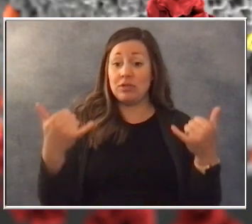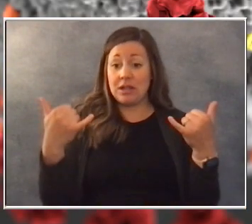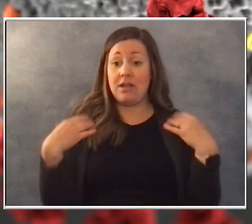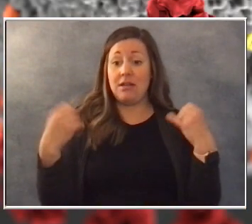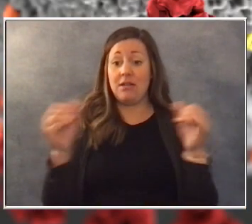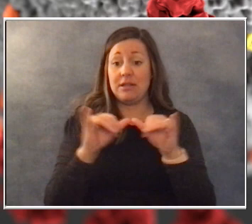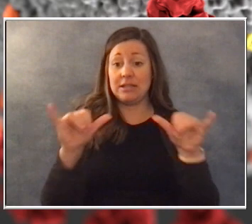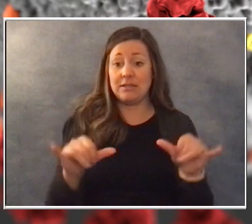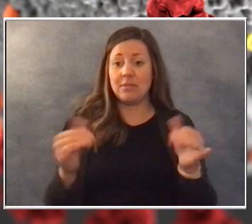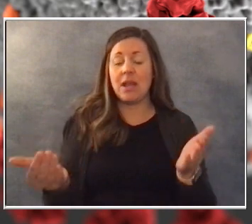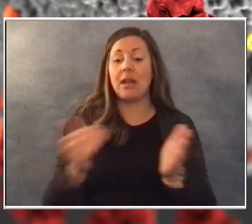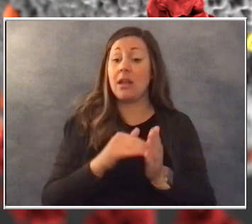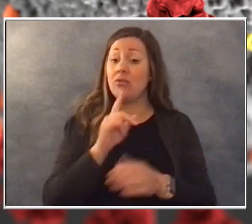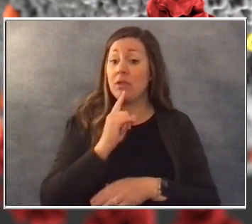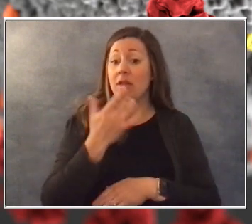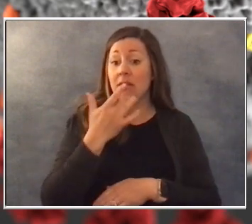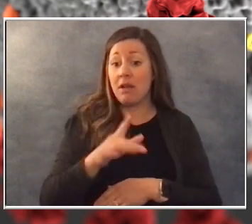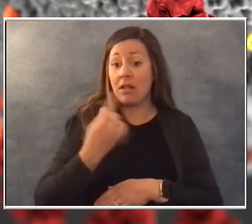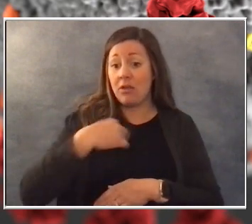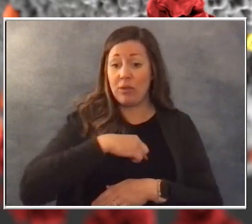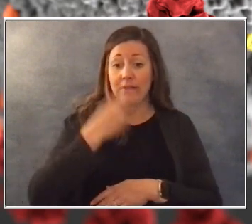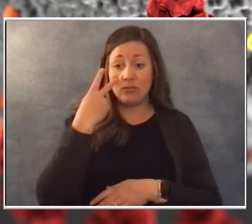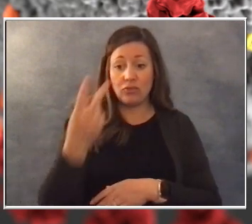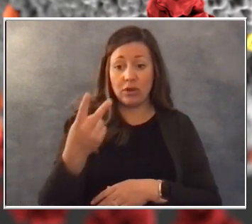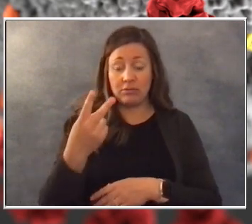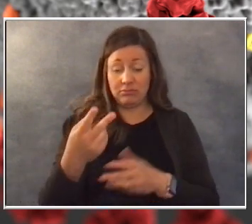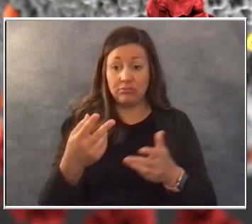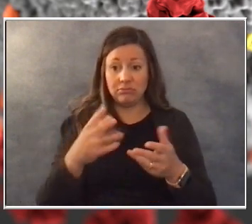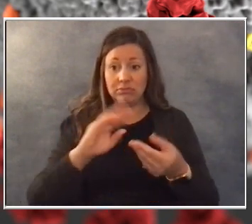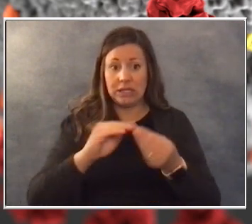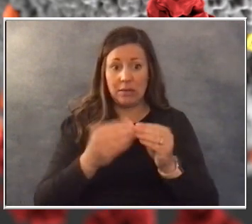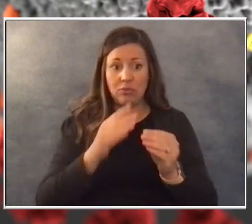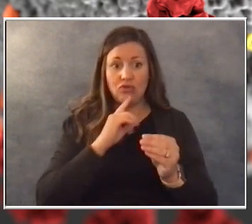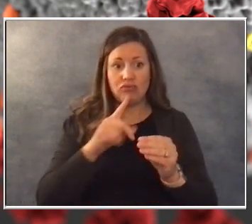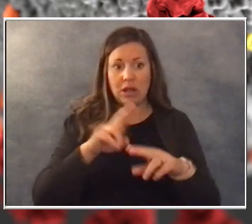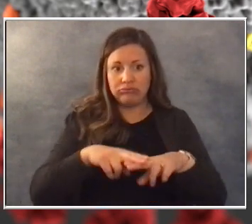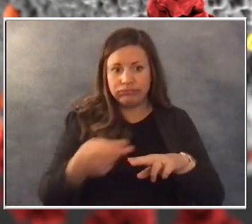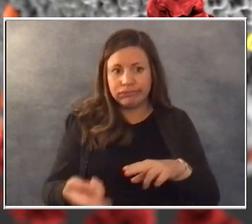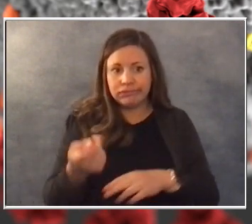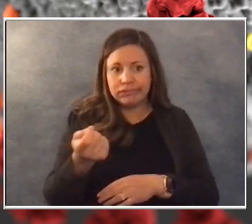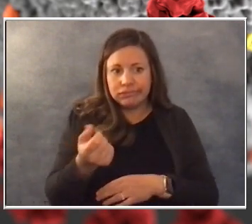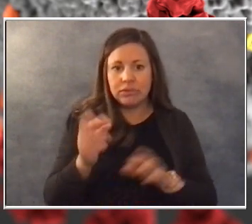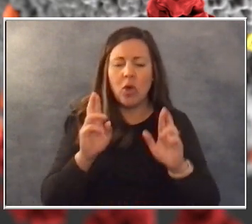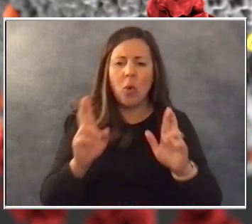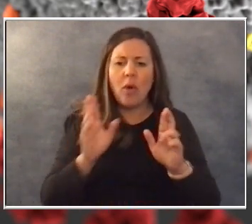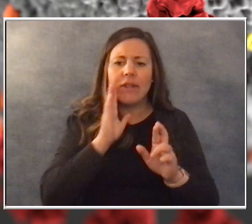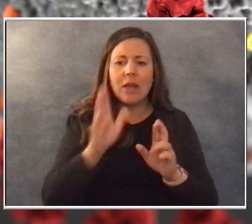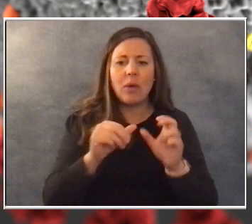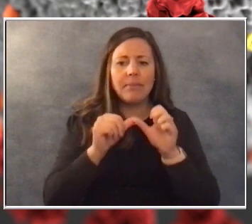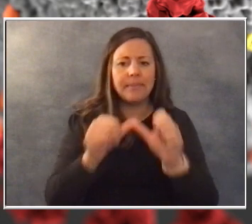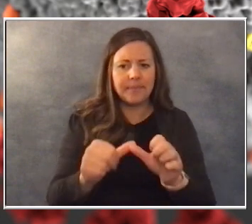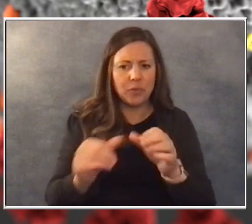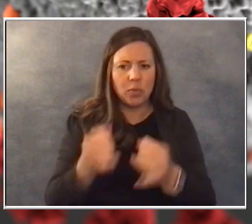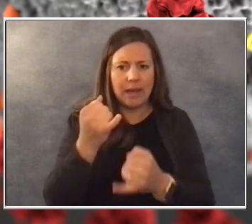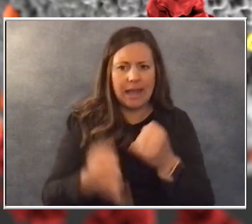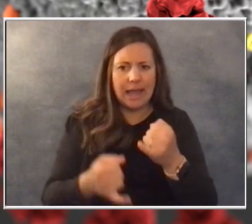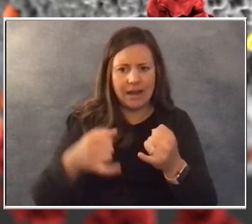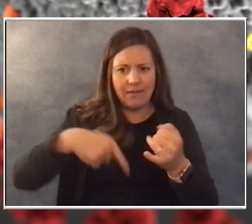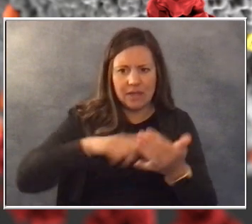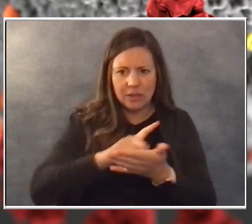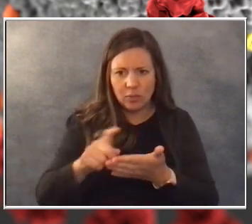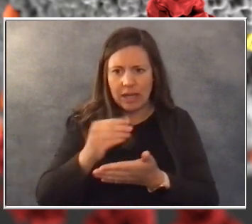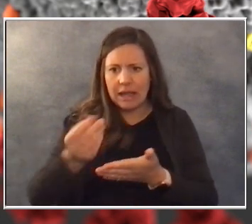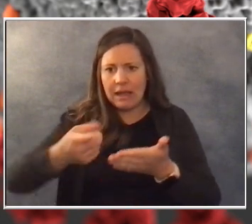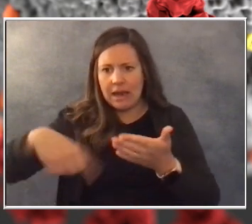again, luckily we have started to see our numbers decrease a little bit. Let's hope that continues through the end of this week and into next week. But